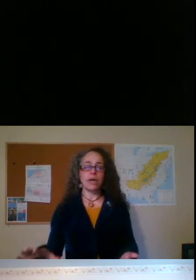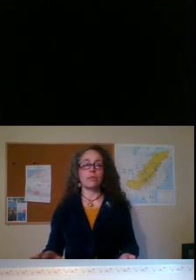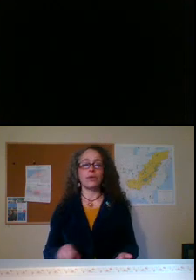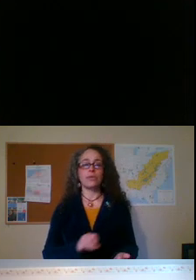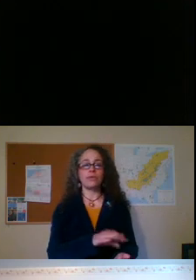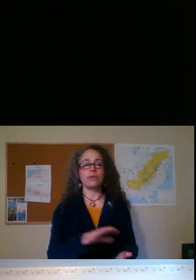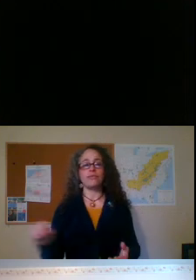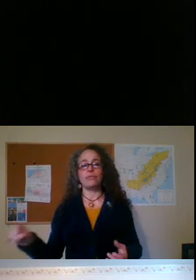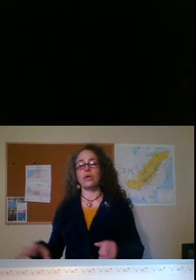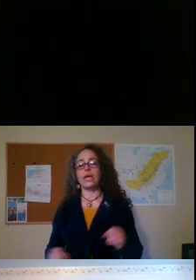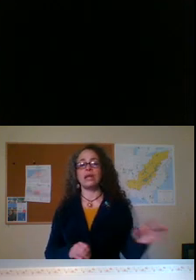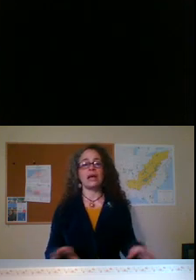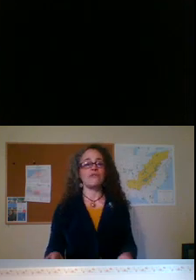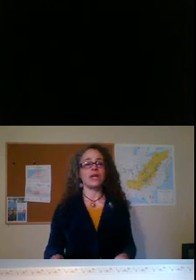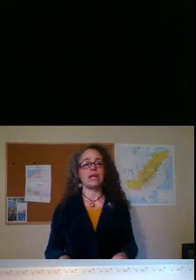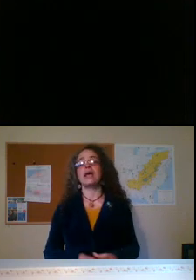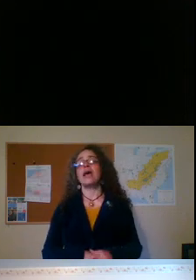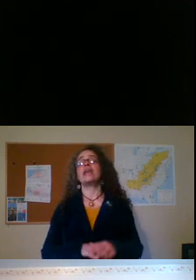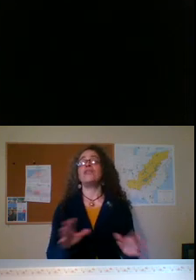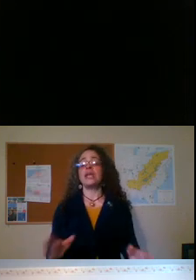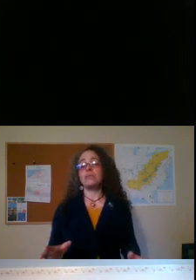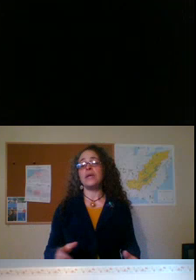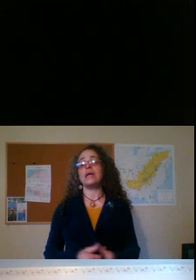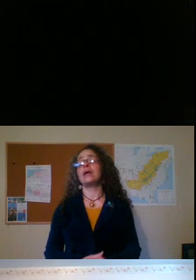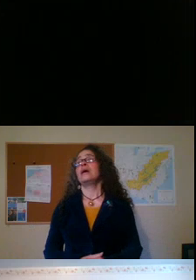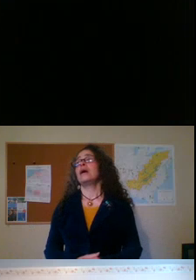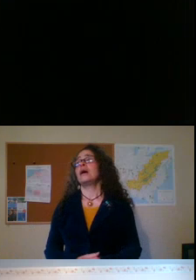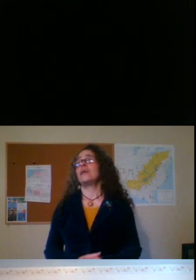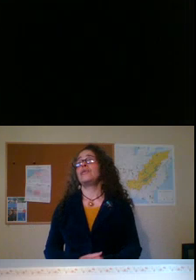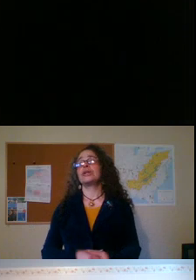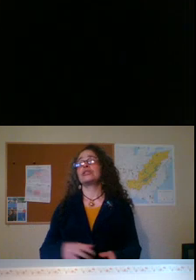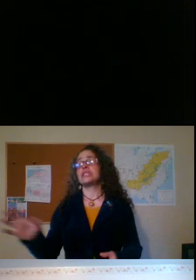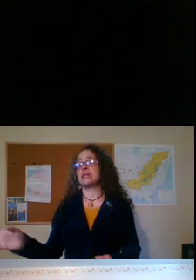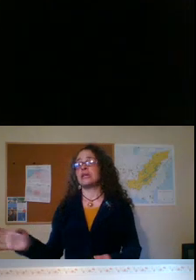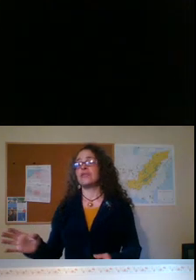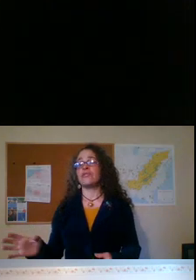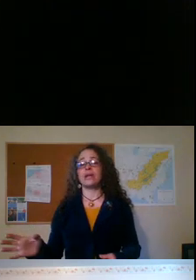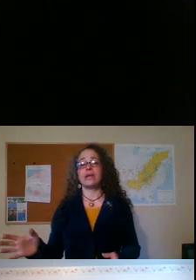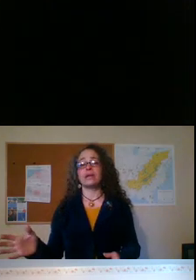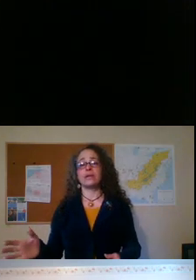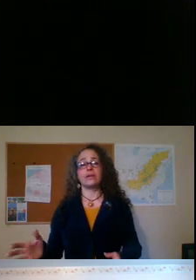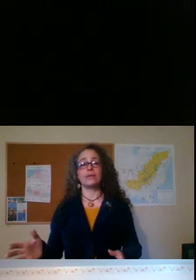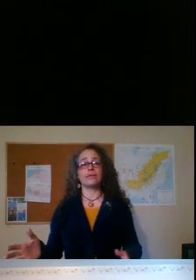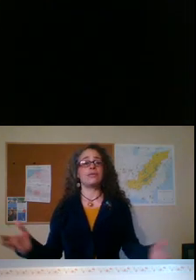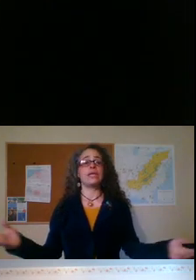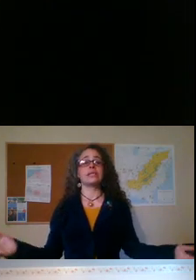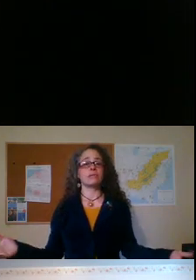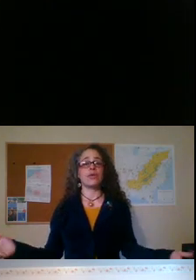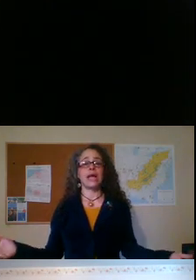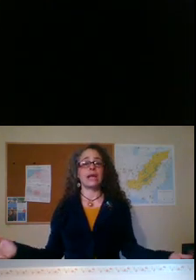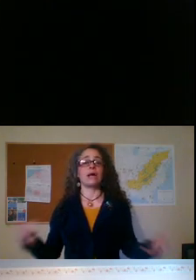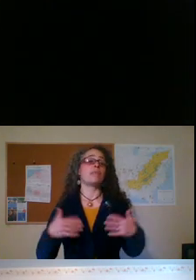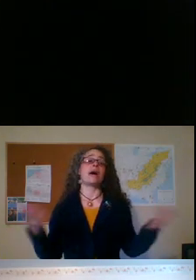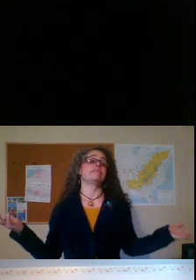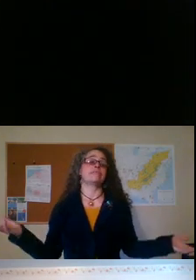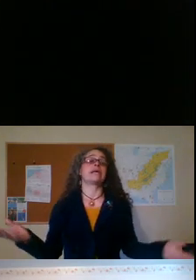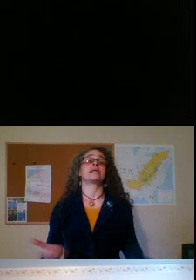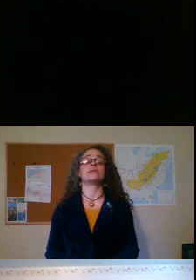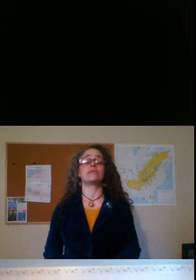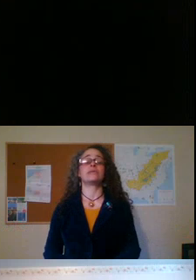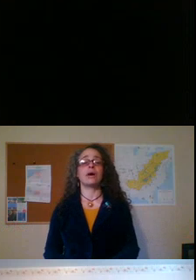I can also help you with, locating that funding. And if need be, you're interested in other funding and, you need some grant